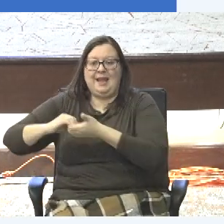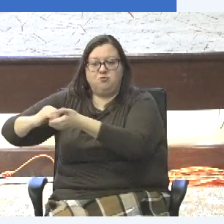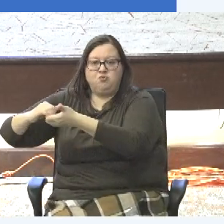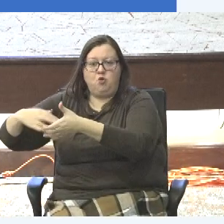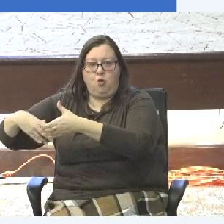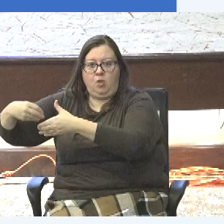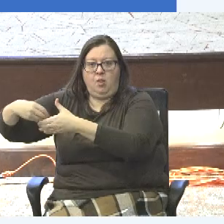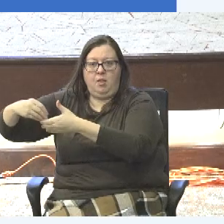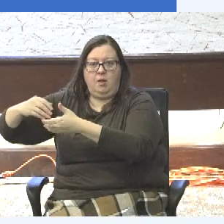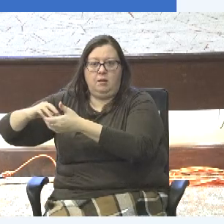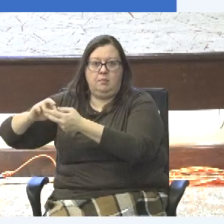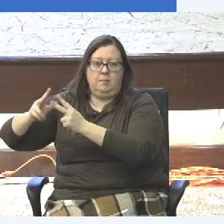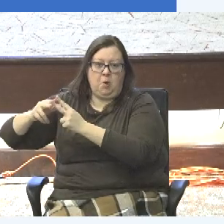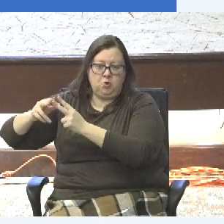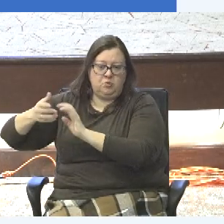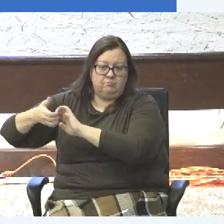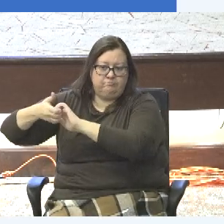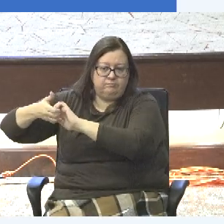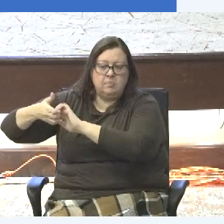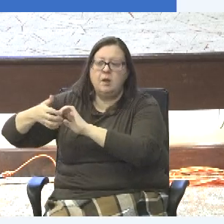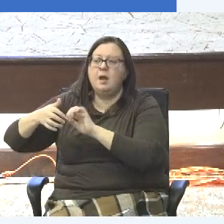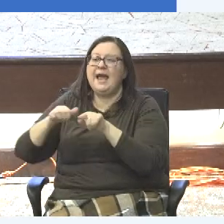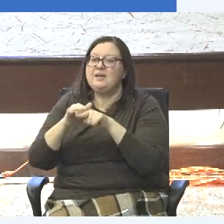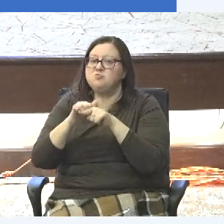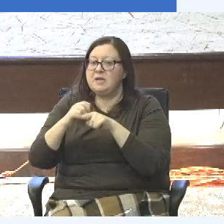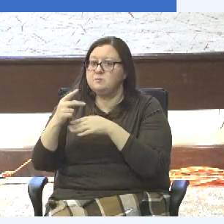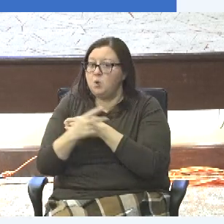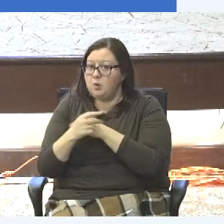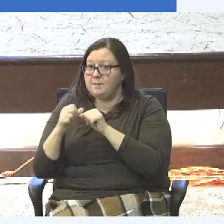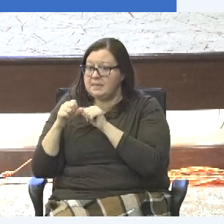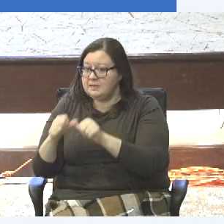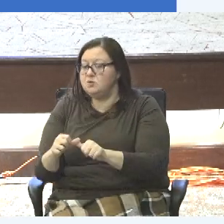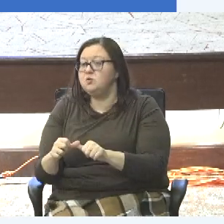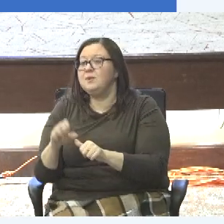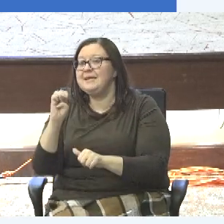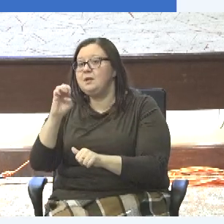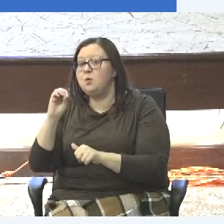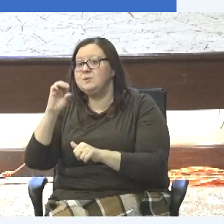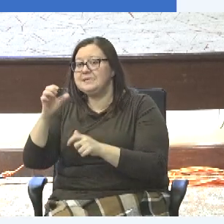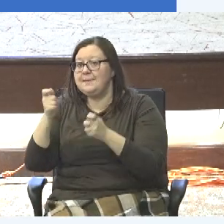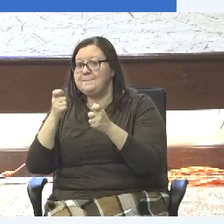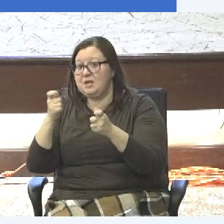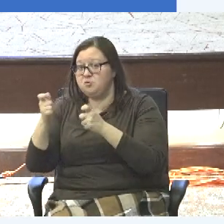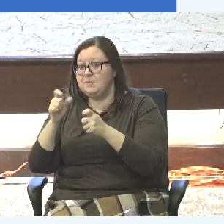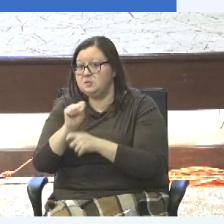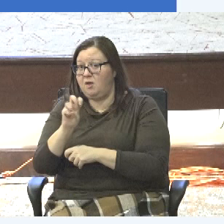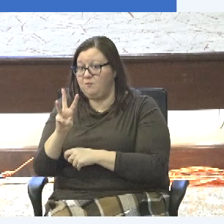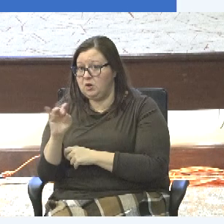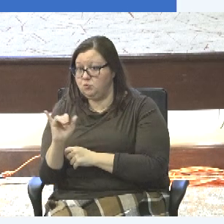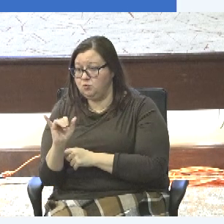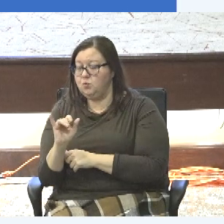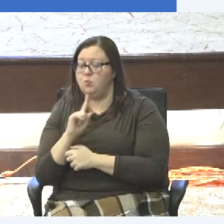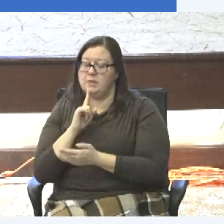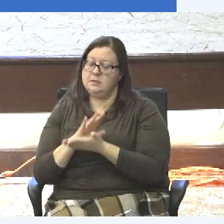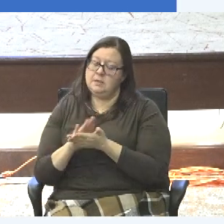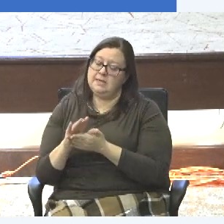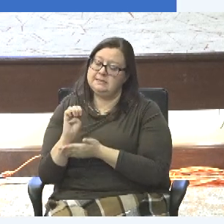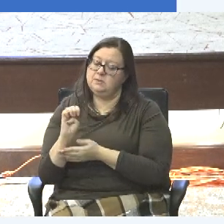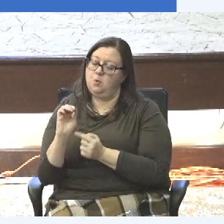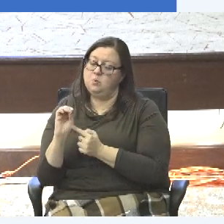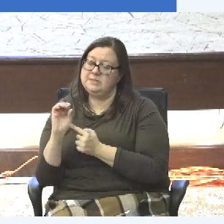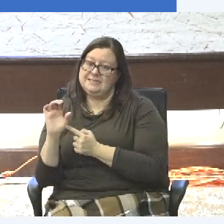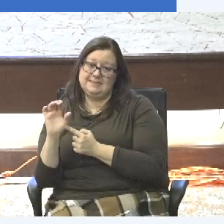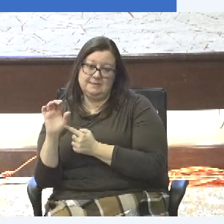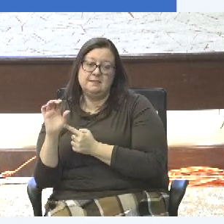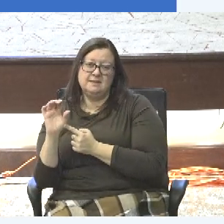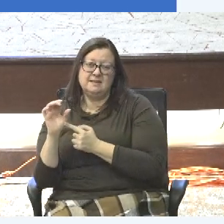continue to expand upon their training and exercise program. They're going to implement a new EOC management software. This is a nice addition for us. Again, EOCs, if there's